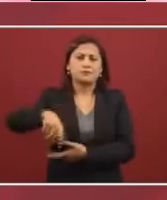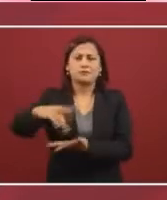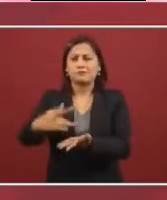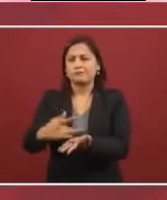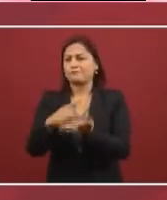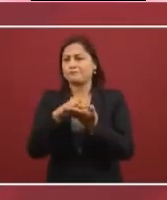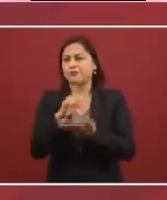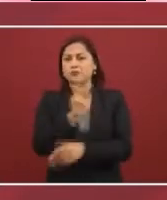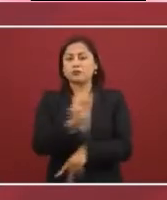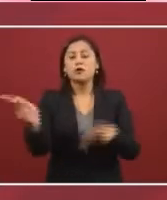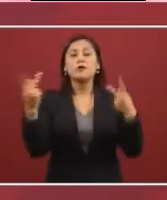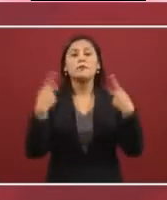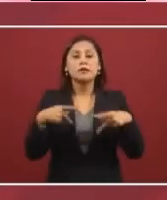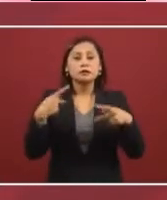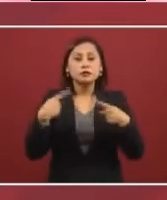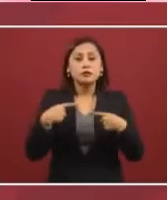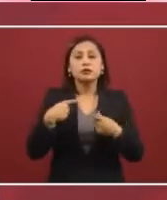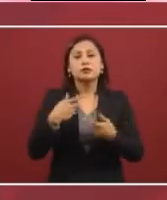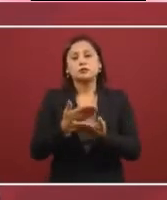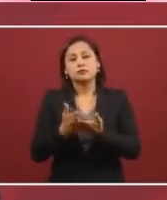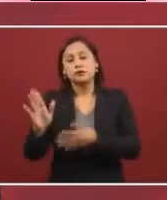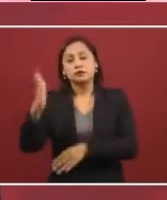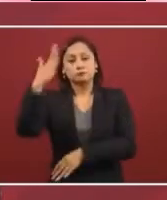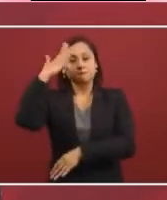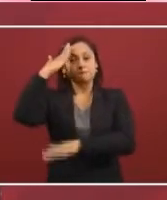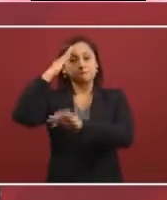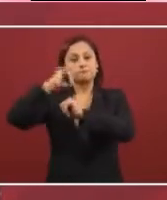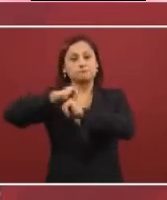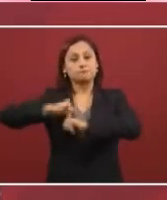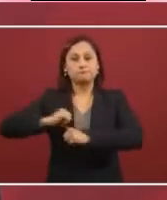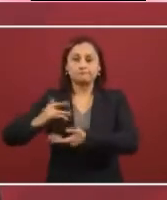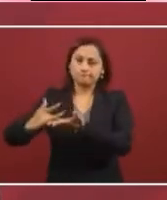of all the citizens and of the authorities.